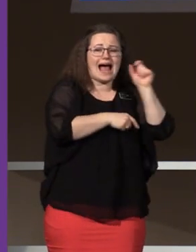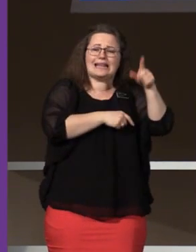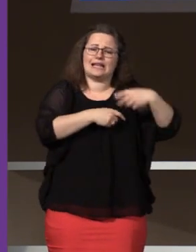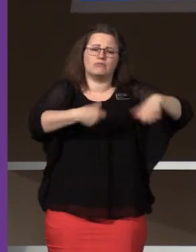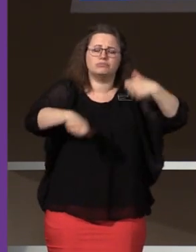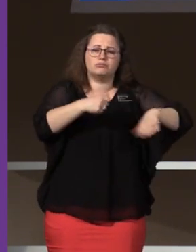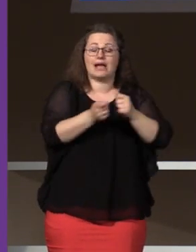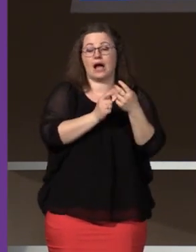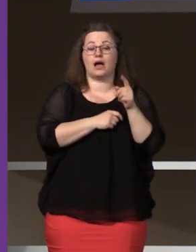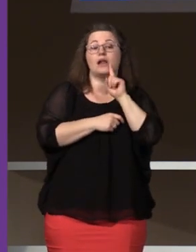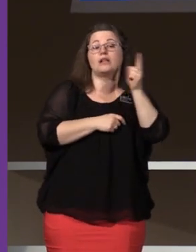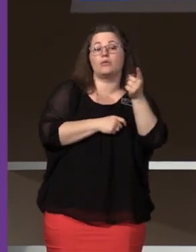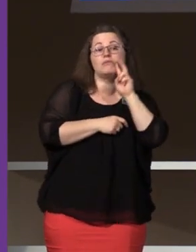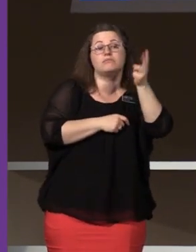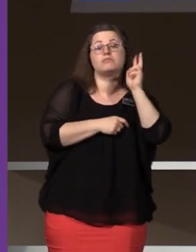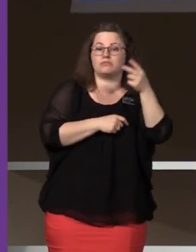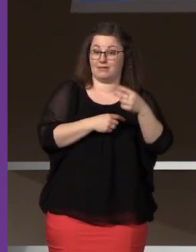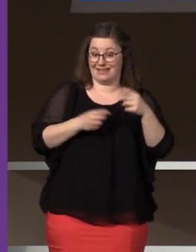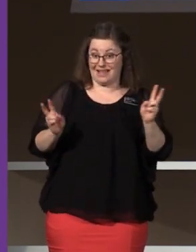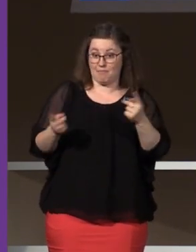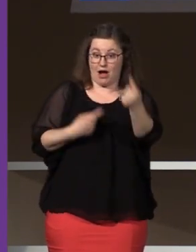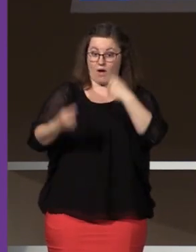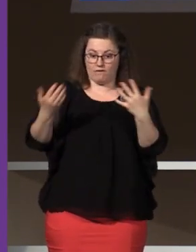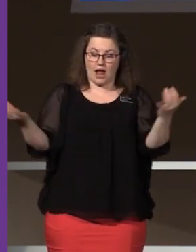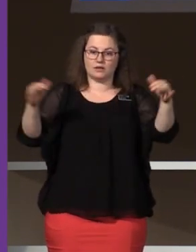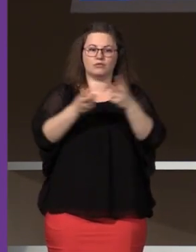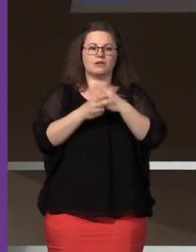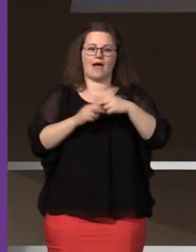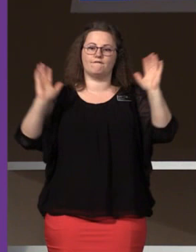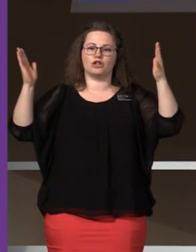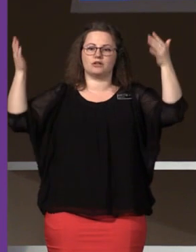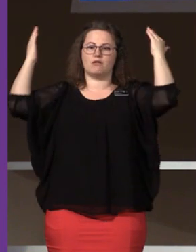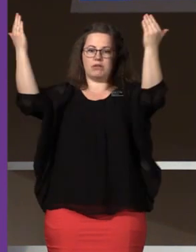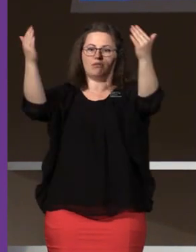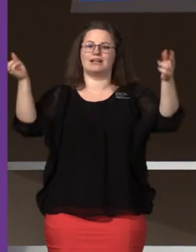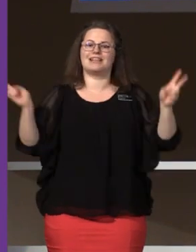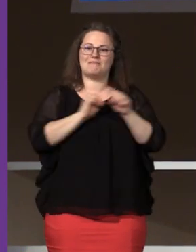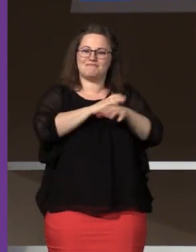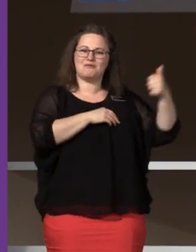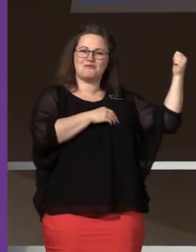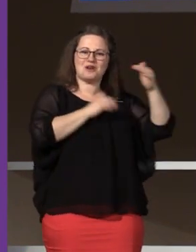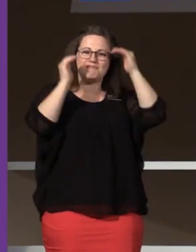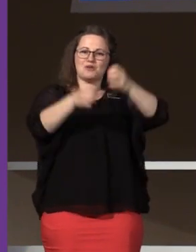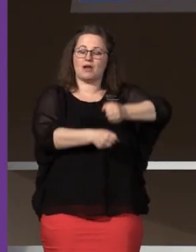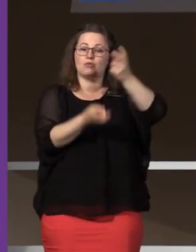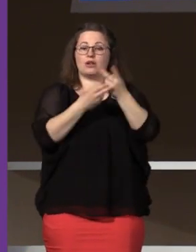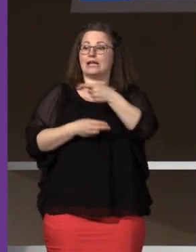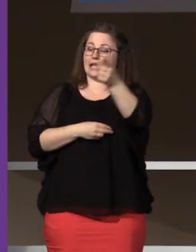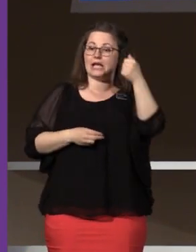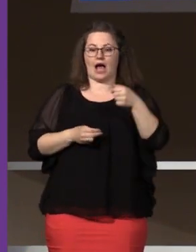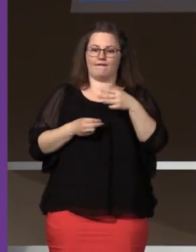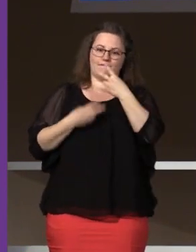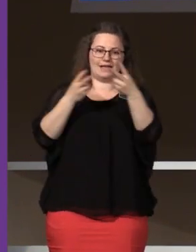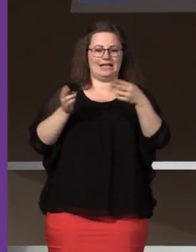year or the year after, when we come to a conference like this, there will be windows everywhere that will be conveying this sort of information, giving you big arrows to point you where to